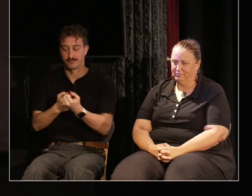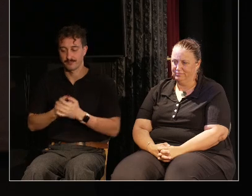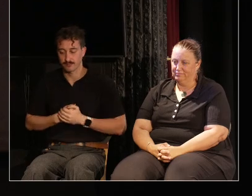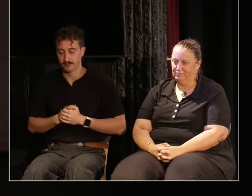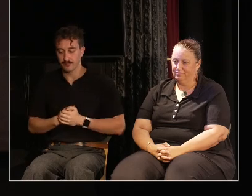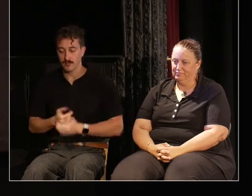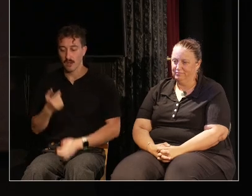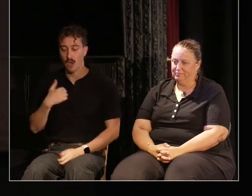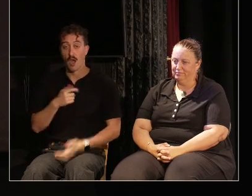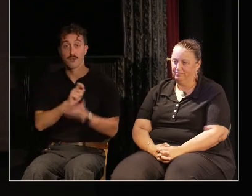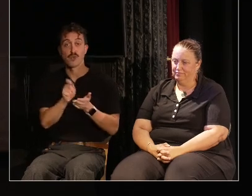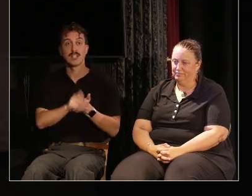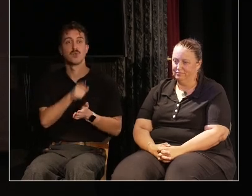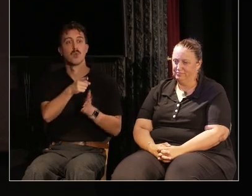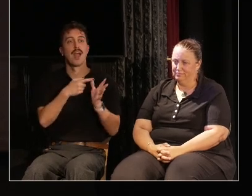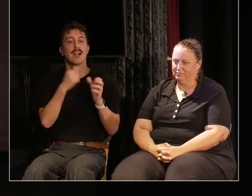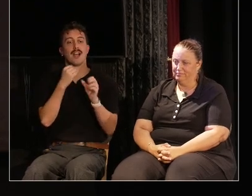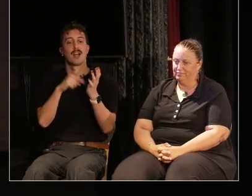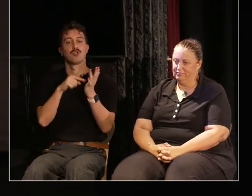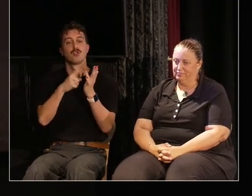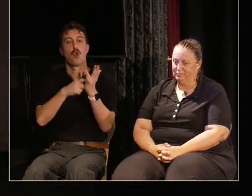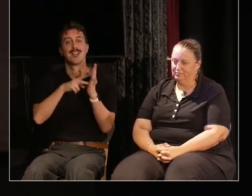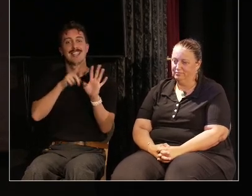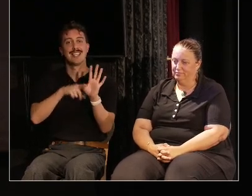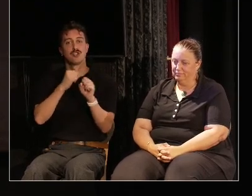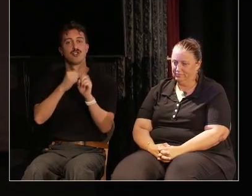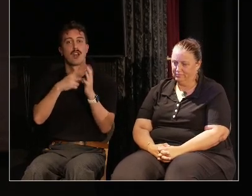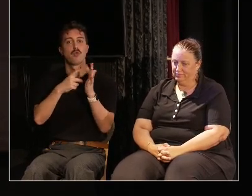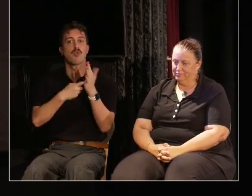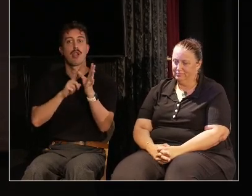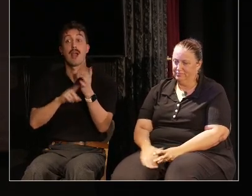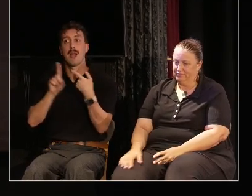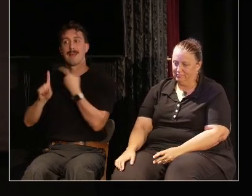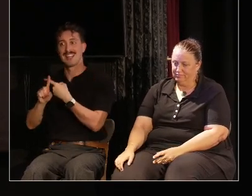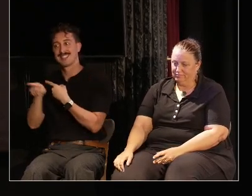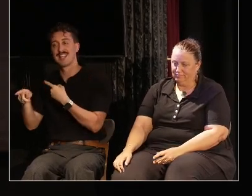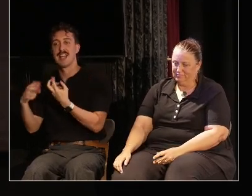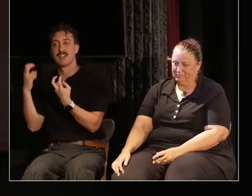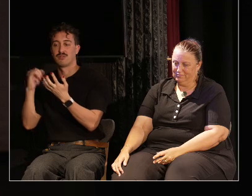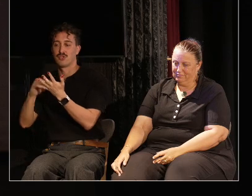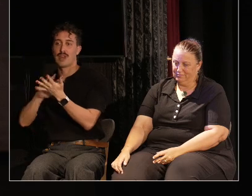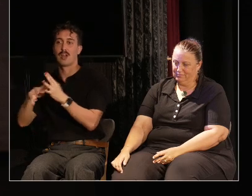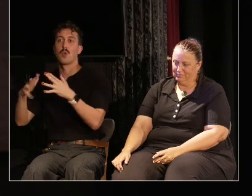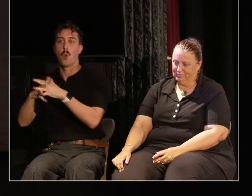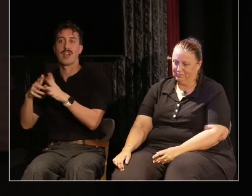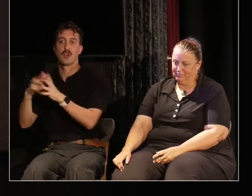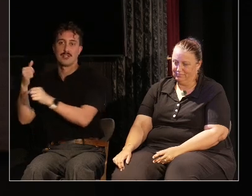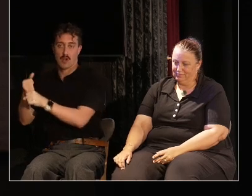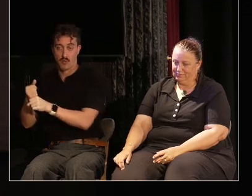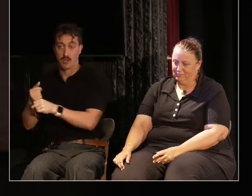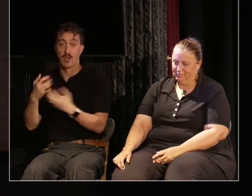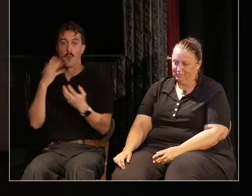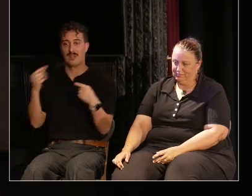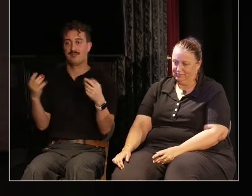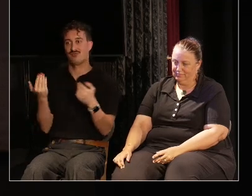Attorney General and to the Shadow Attorney General about this when there was a bit of a debate in Parliament this Parliament, and